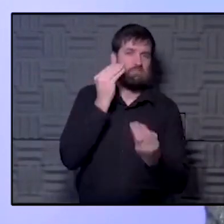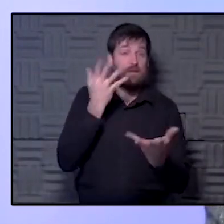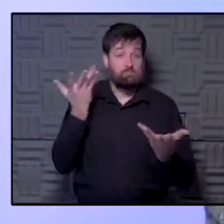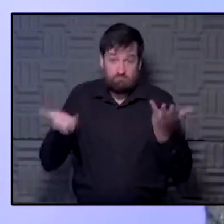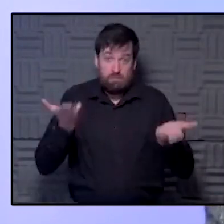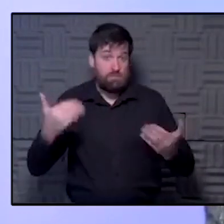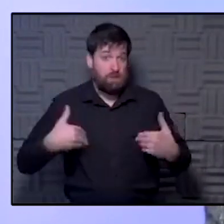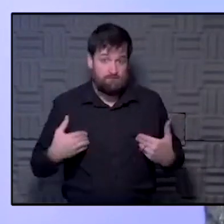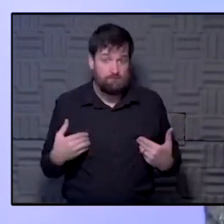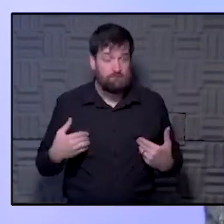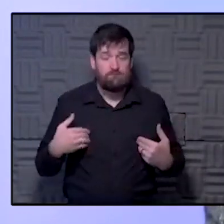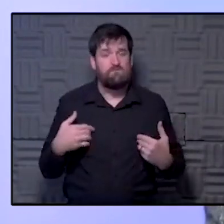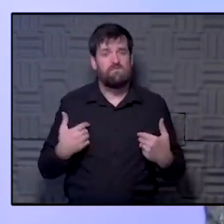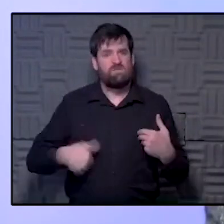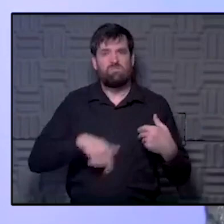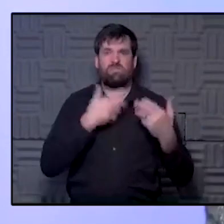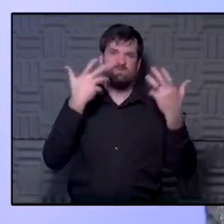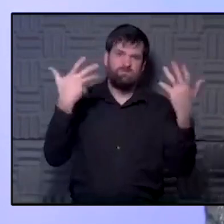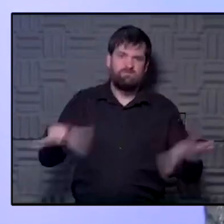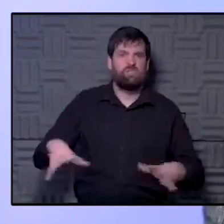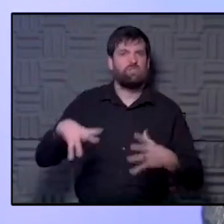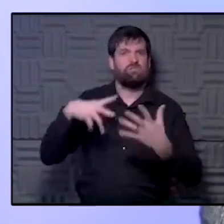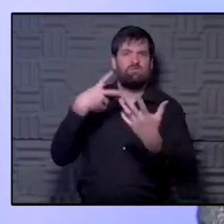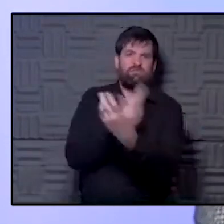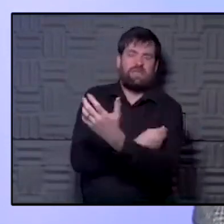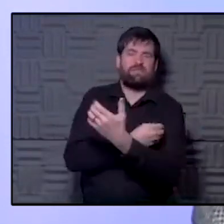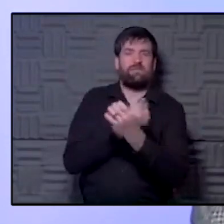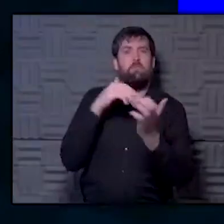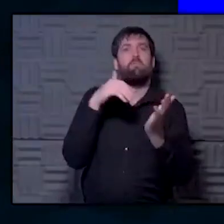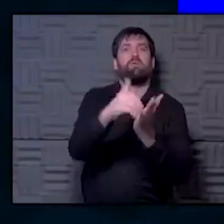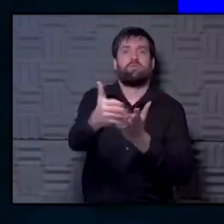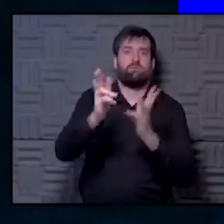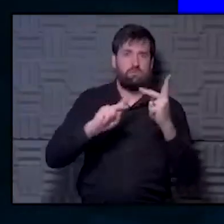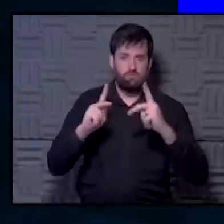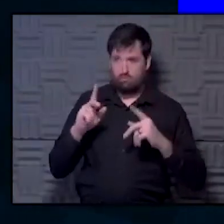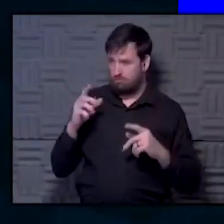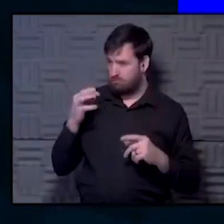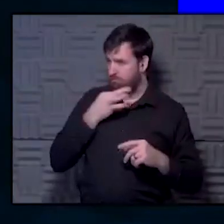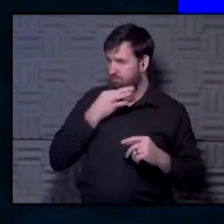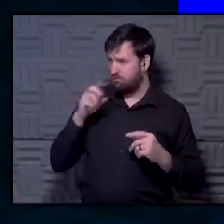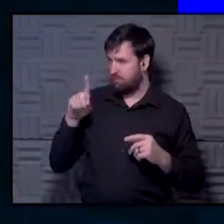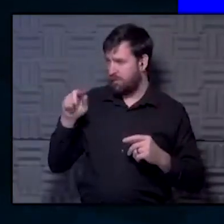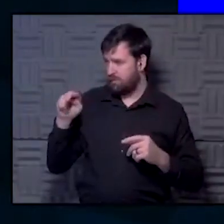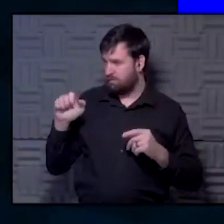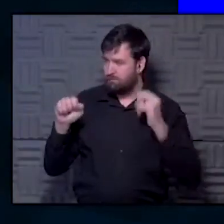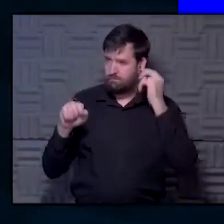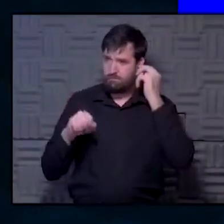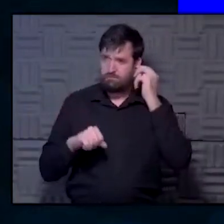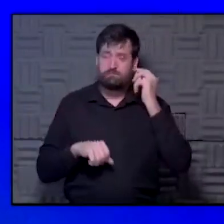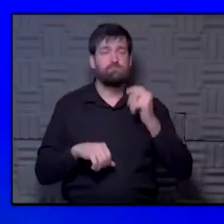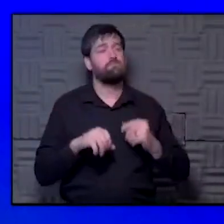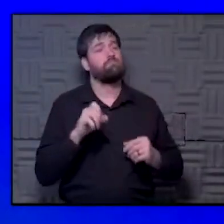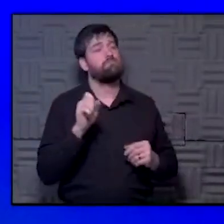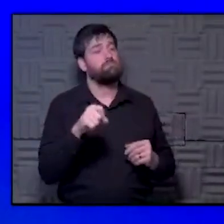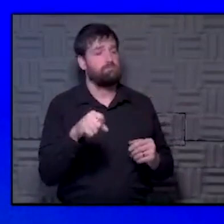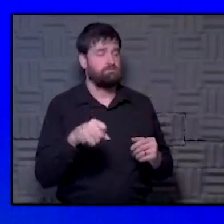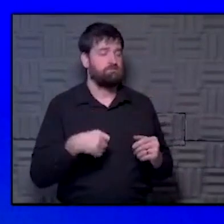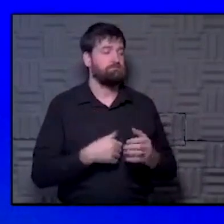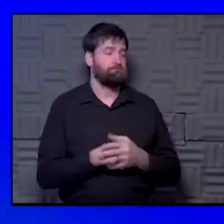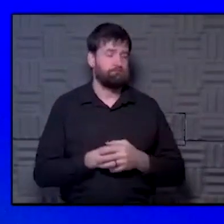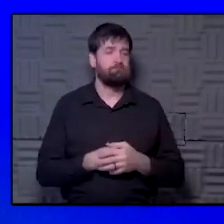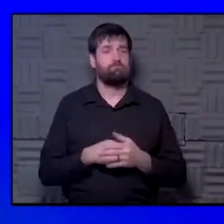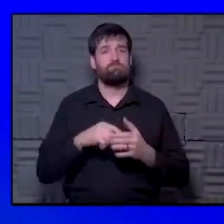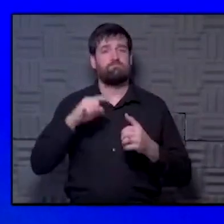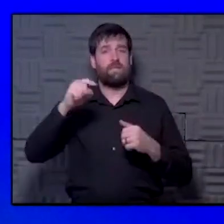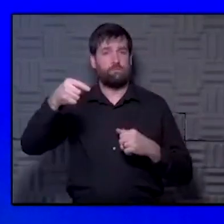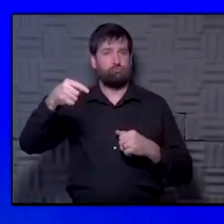right? We vaccinated millions of people. So any thoughts on that, Dana? Yeah, absolutely. You know, I think, the initial